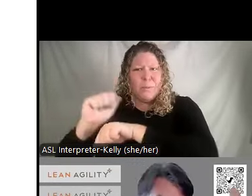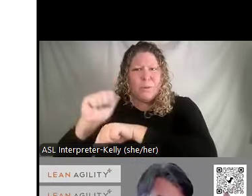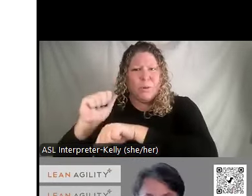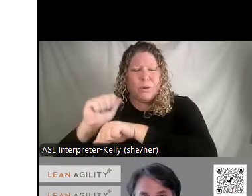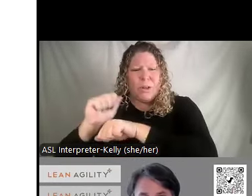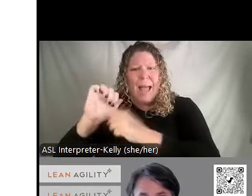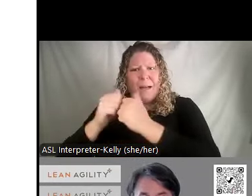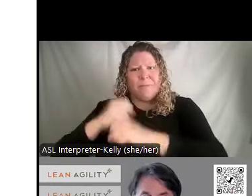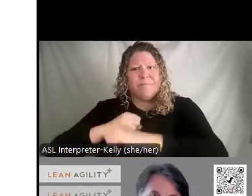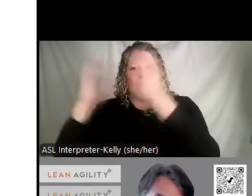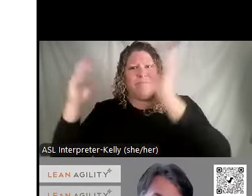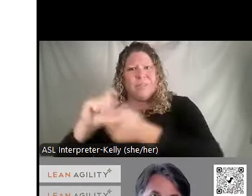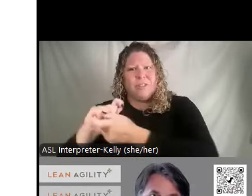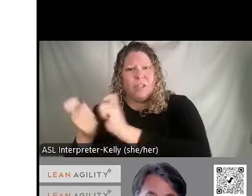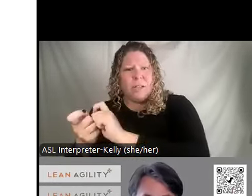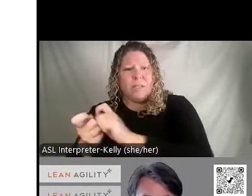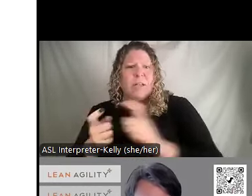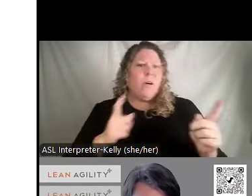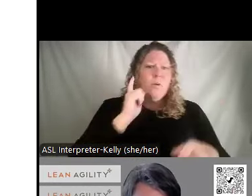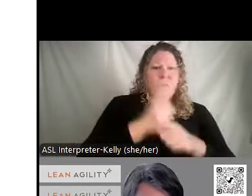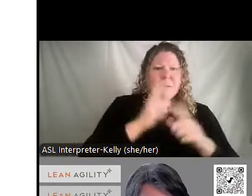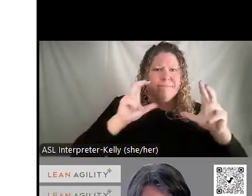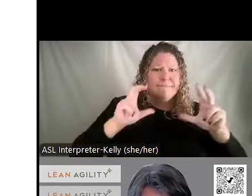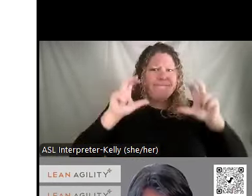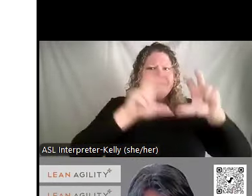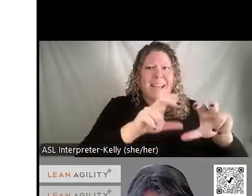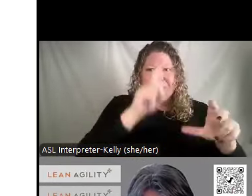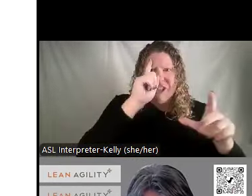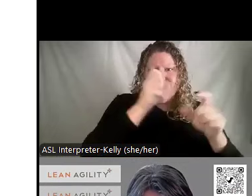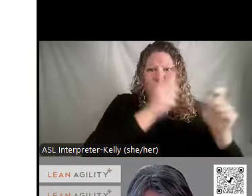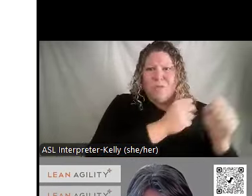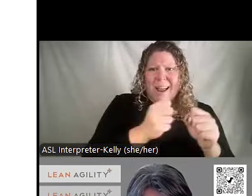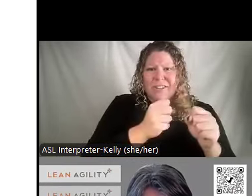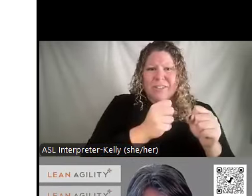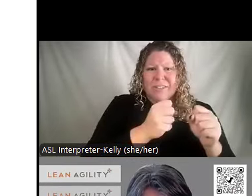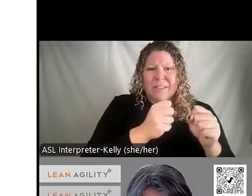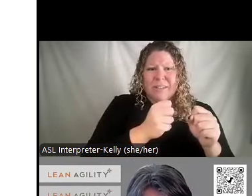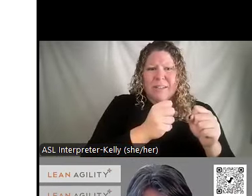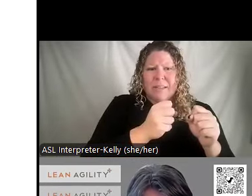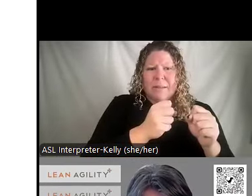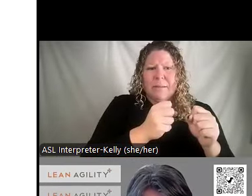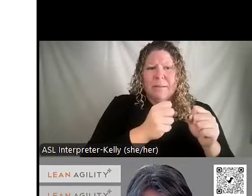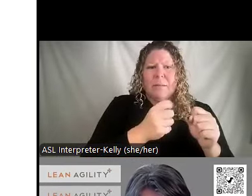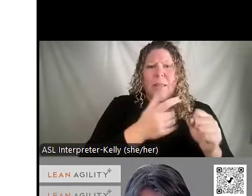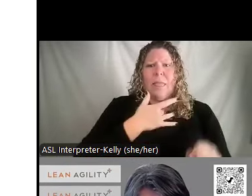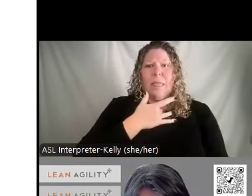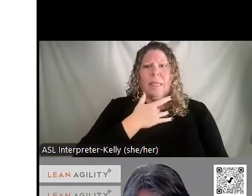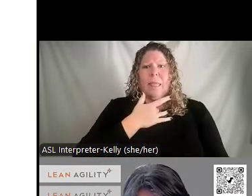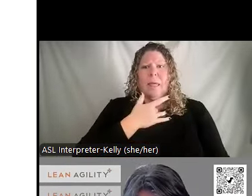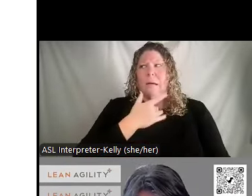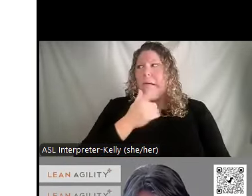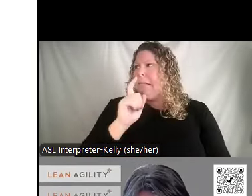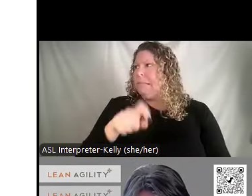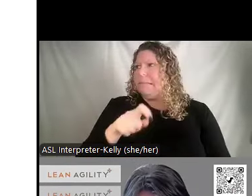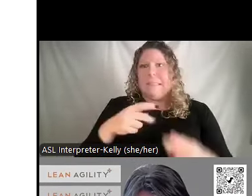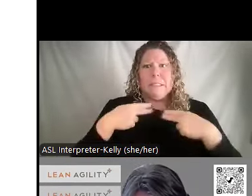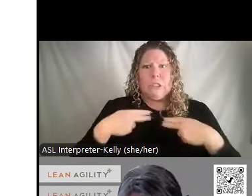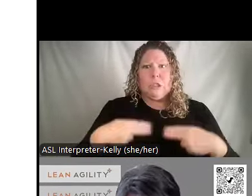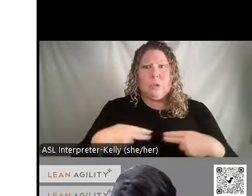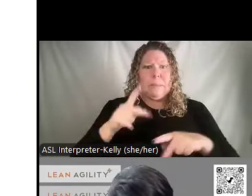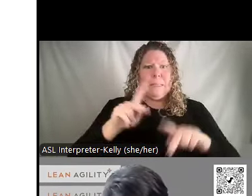like, oh, we've got to get the right strategy. We put all our effort into the strategy. Then we kind of go, oh yeah, we need to get the humans. I'm just going to